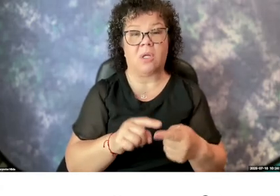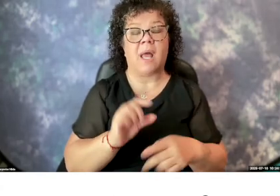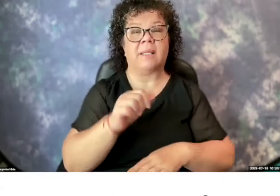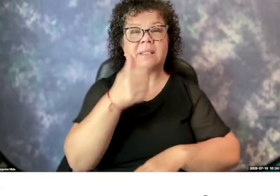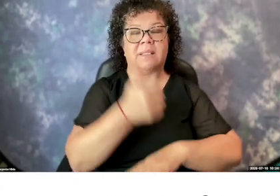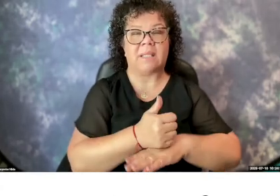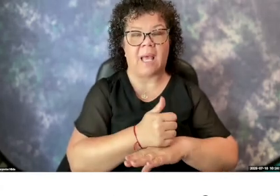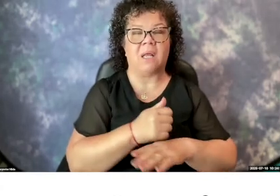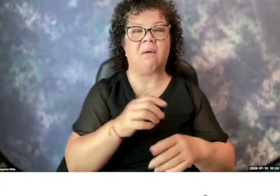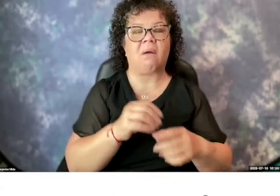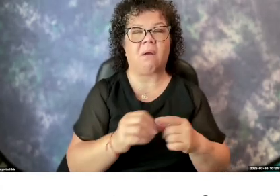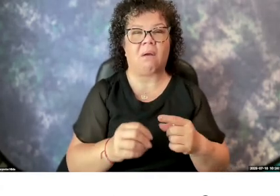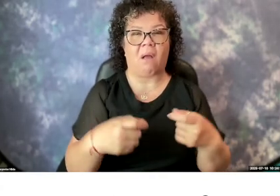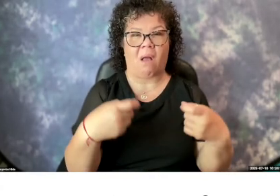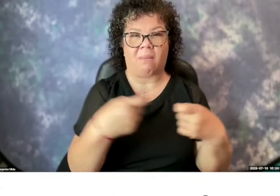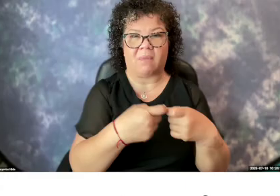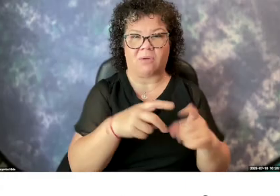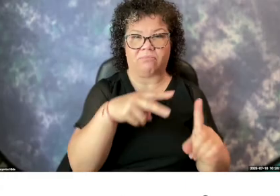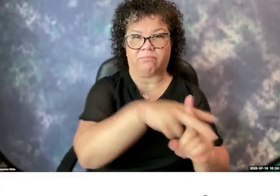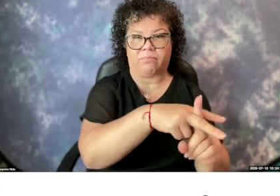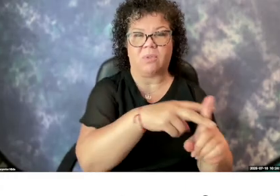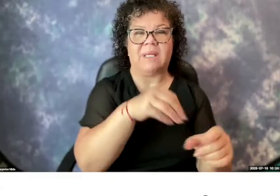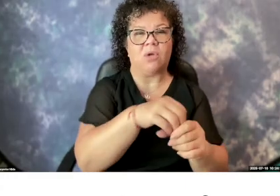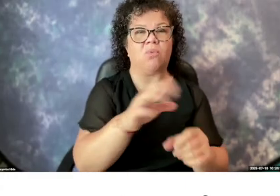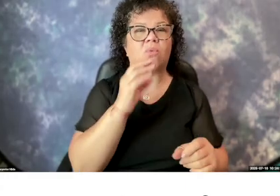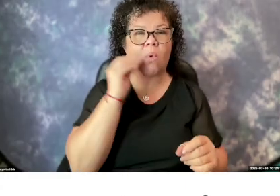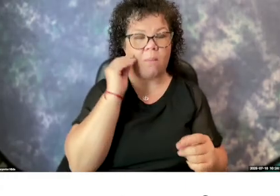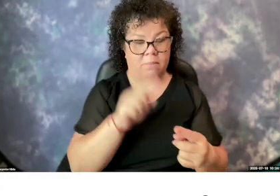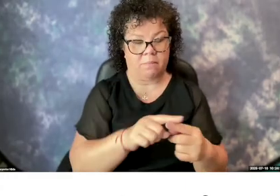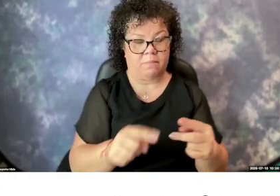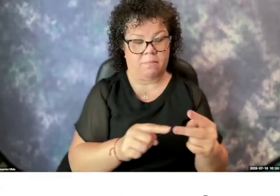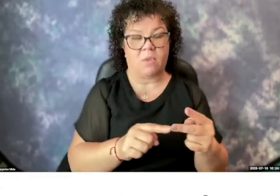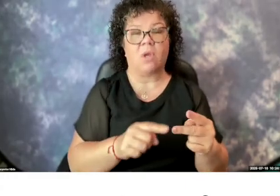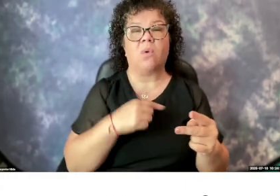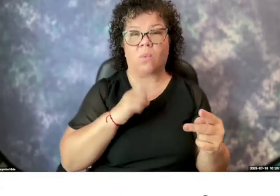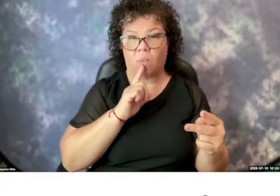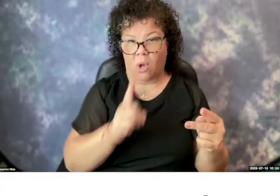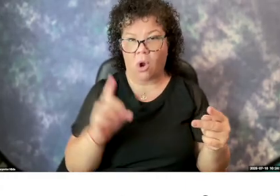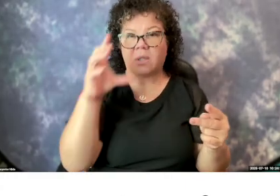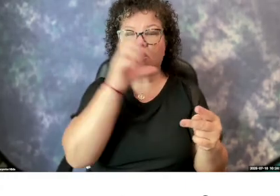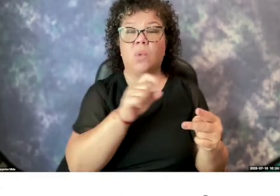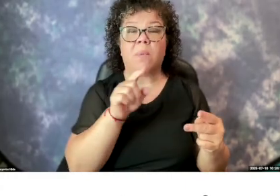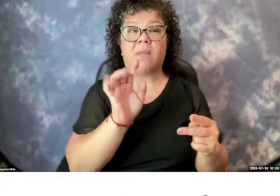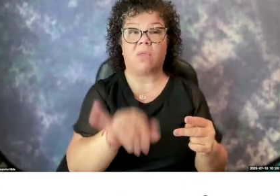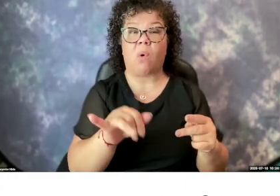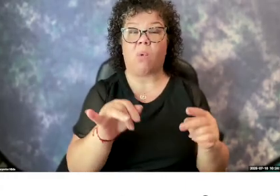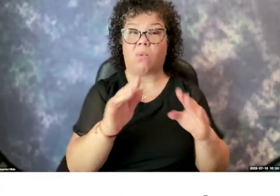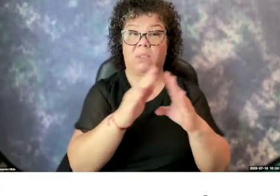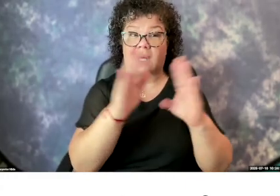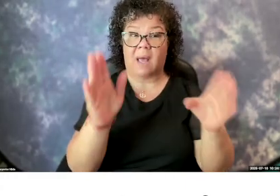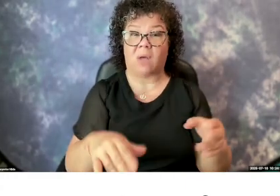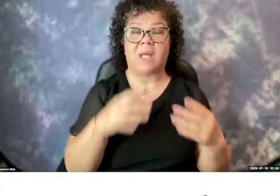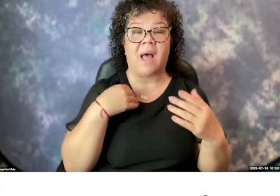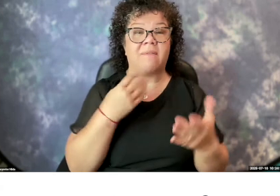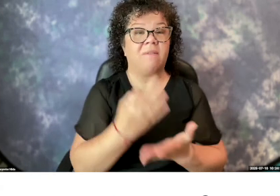home where applicable or possible. We're assuming that these households have the financial flexibility to